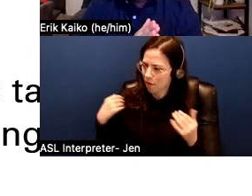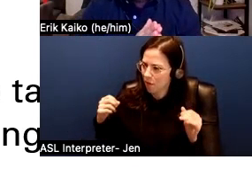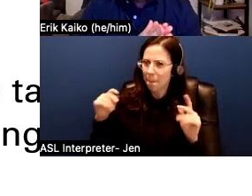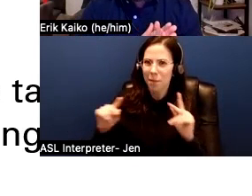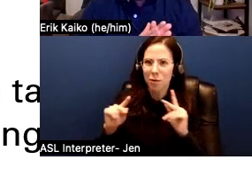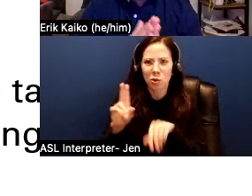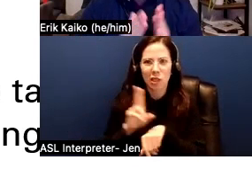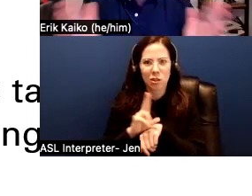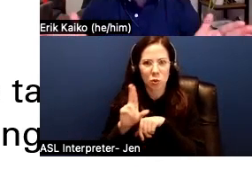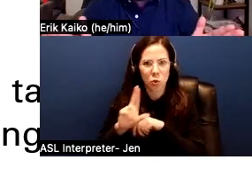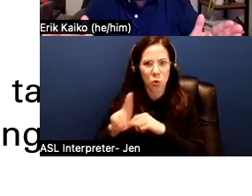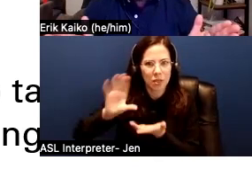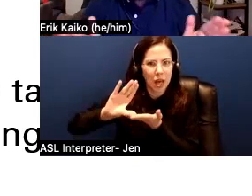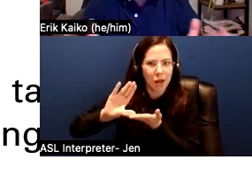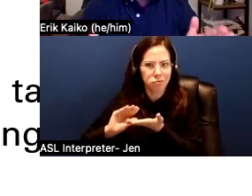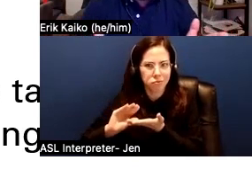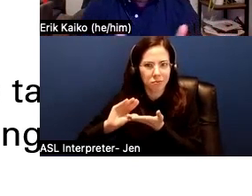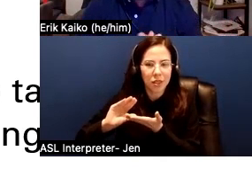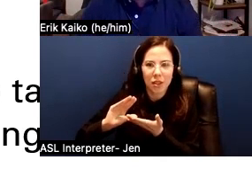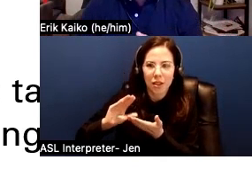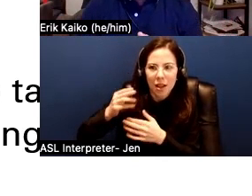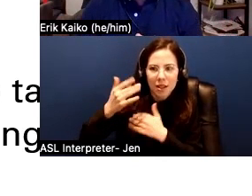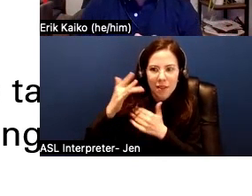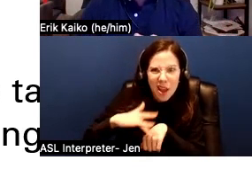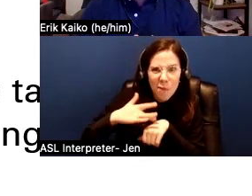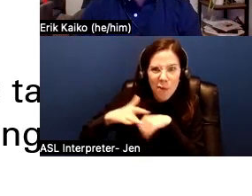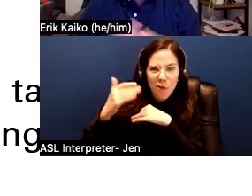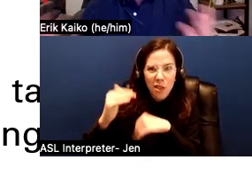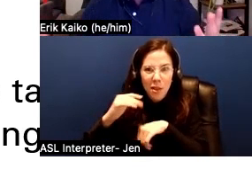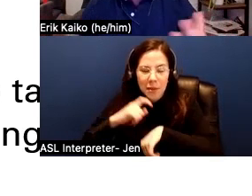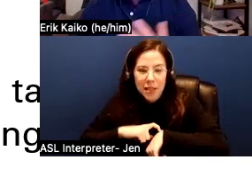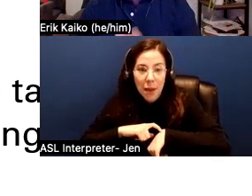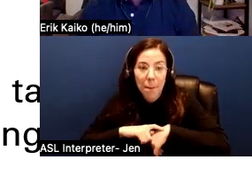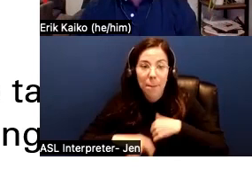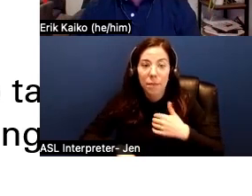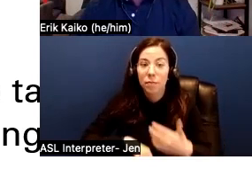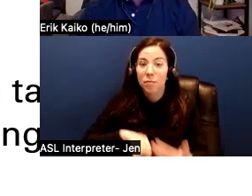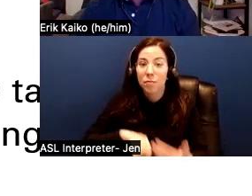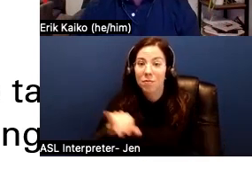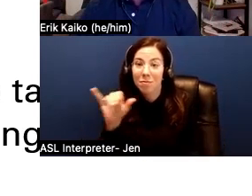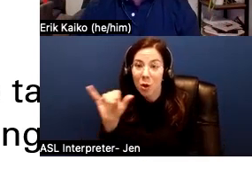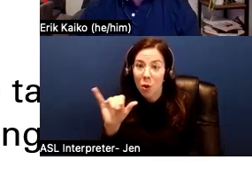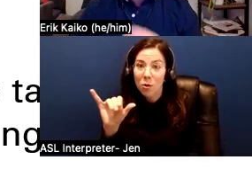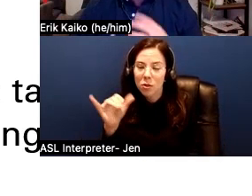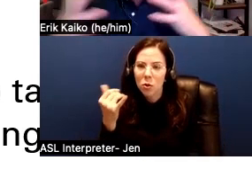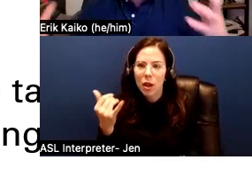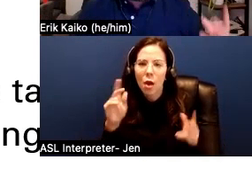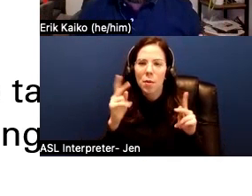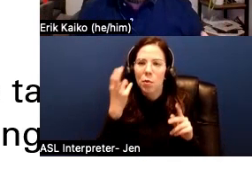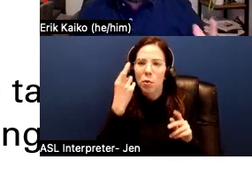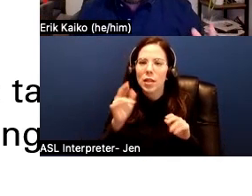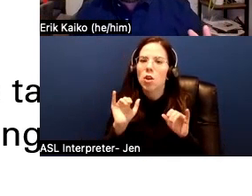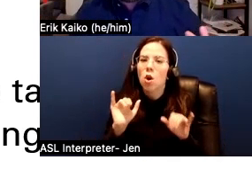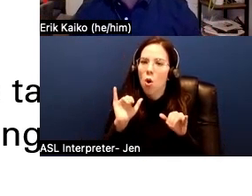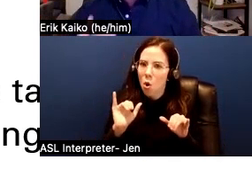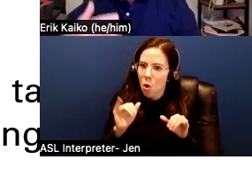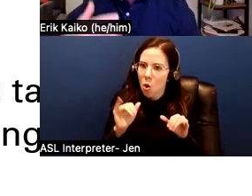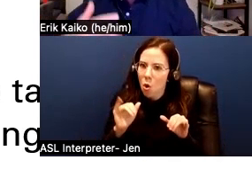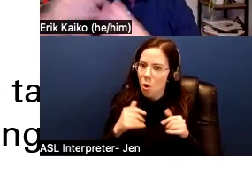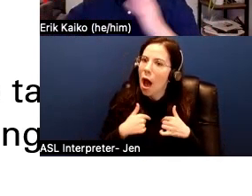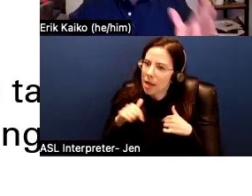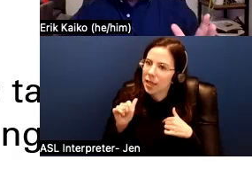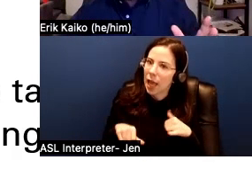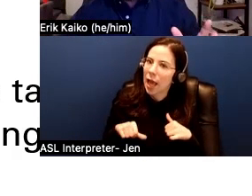advantage of something that's maybe only available for a limited time. It also just says, oh, look, that is now that falls within my perceived ability in